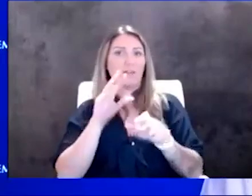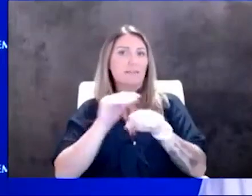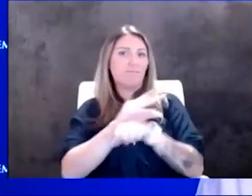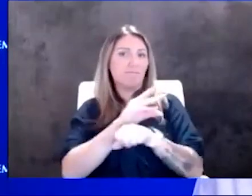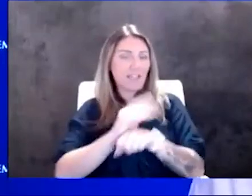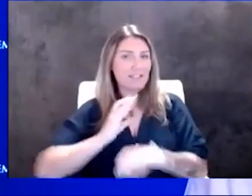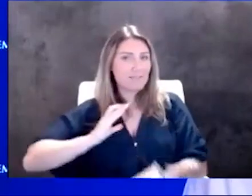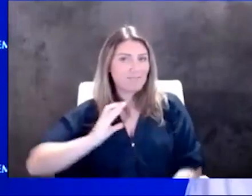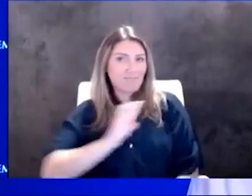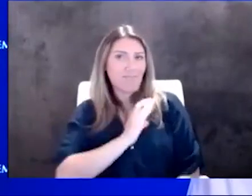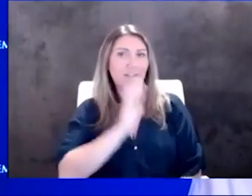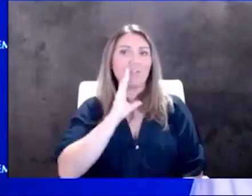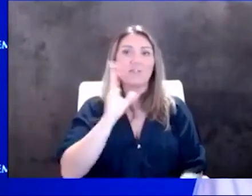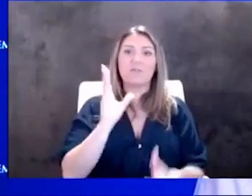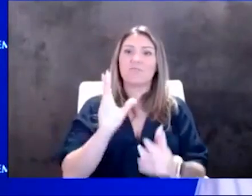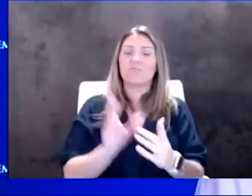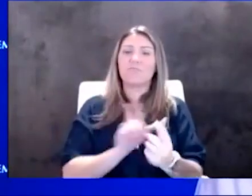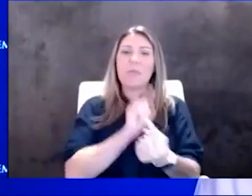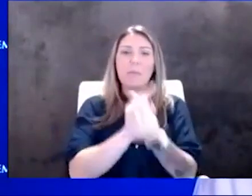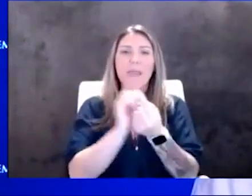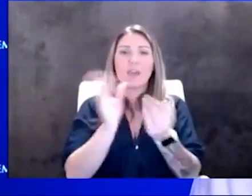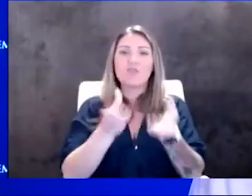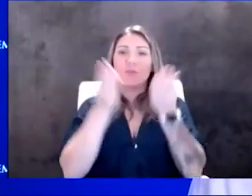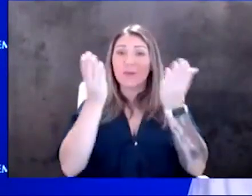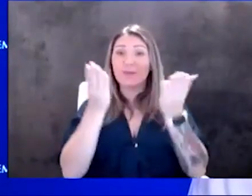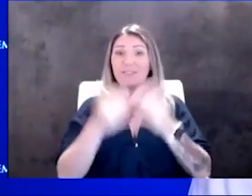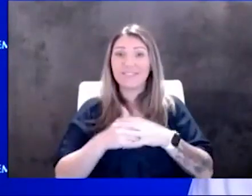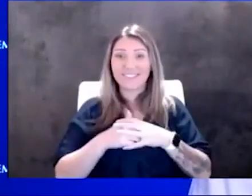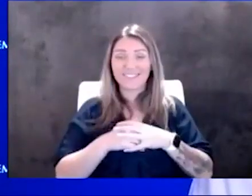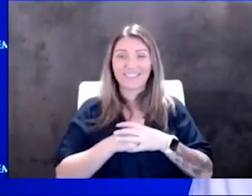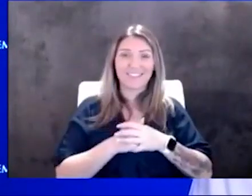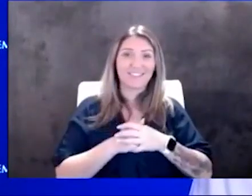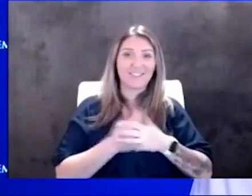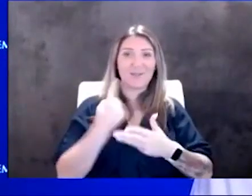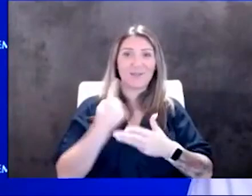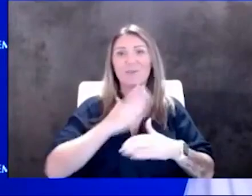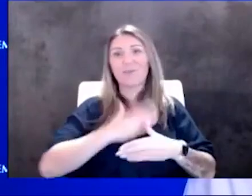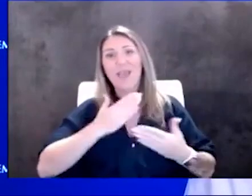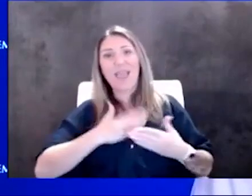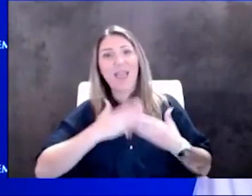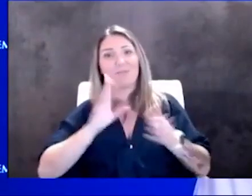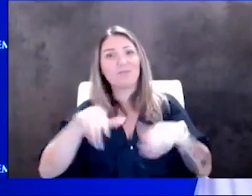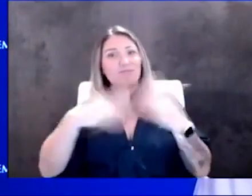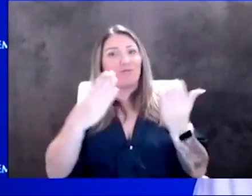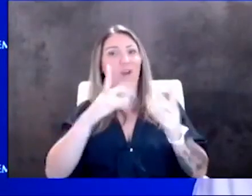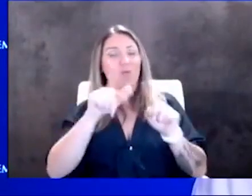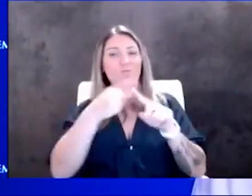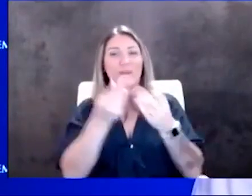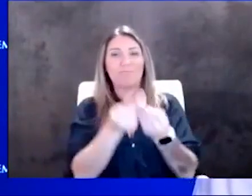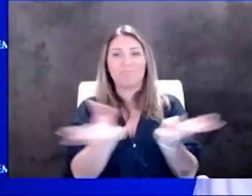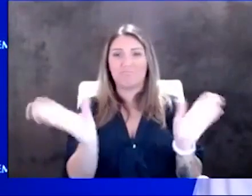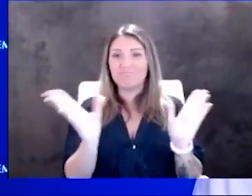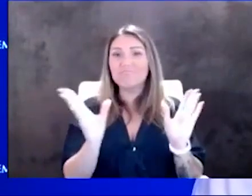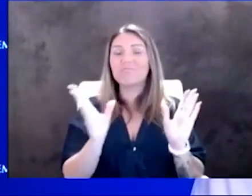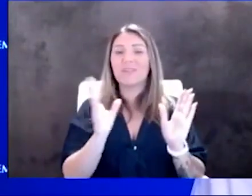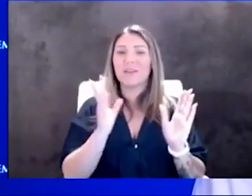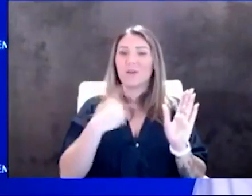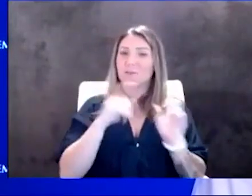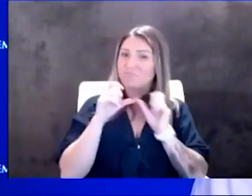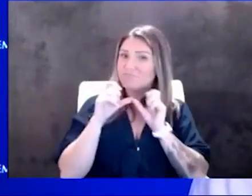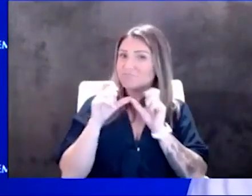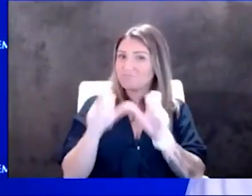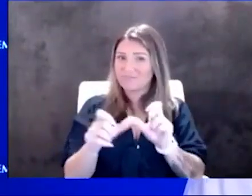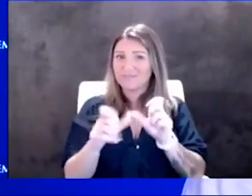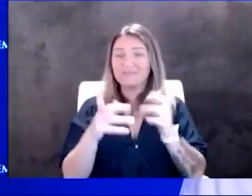some recommendations. And we'll be happy to give those to you once they come out. But I think we continue to need to stress